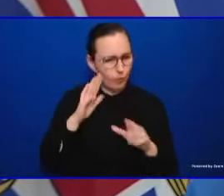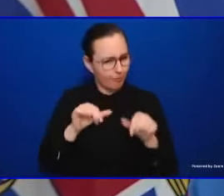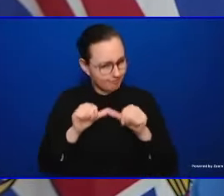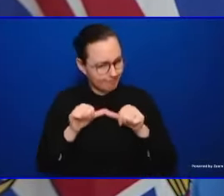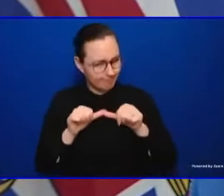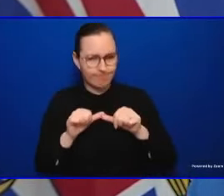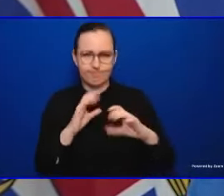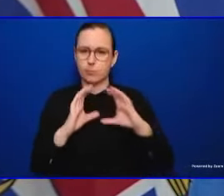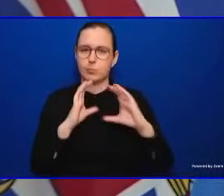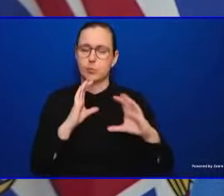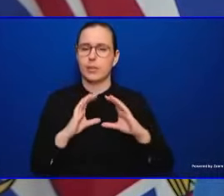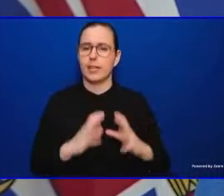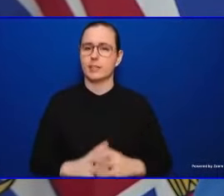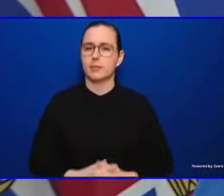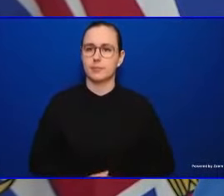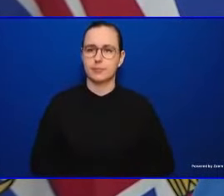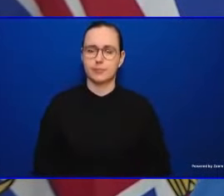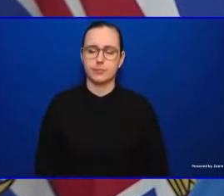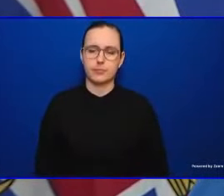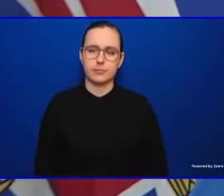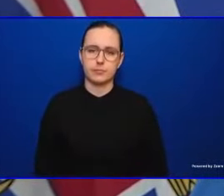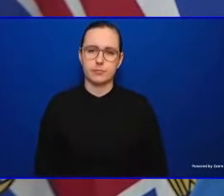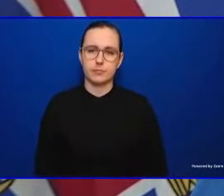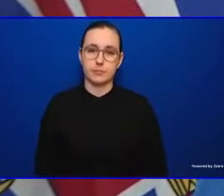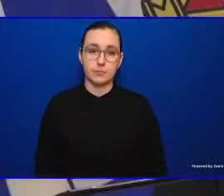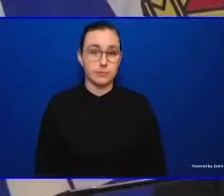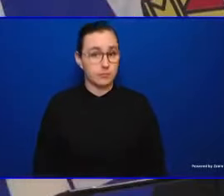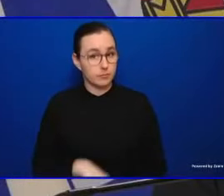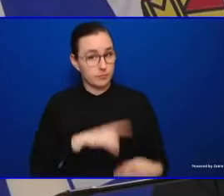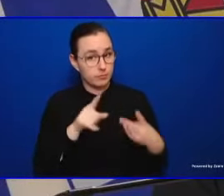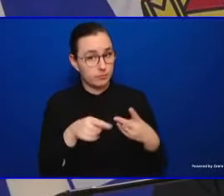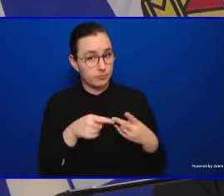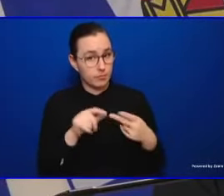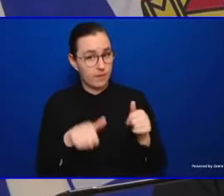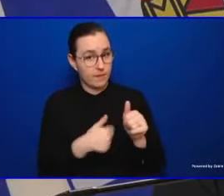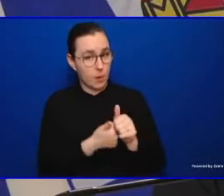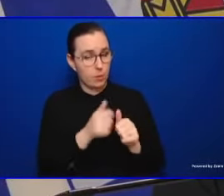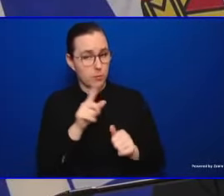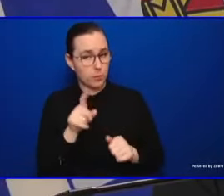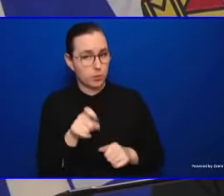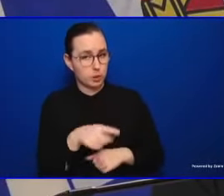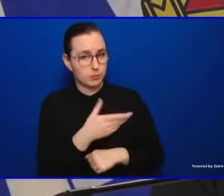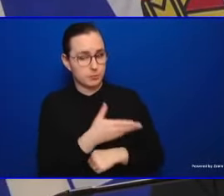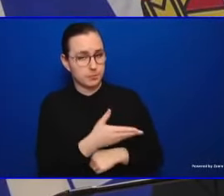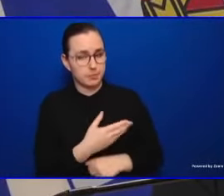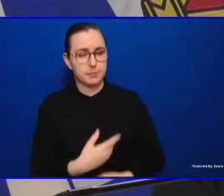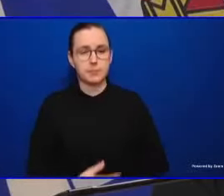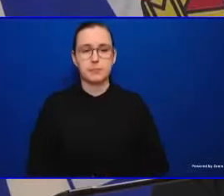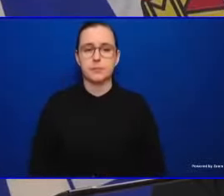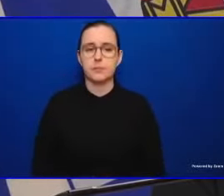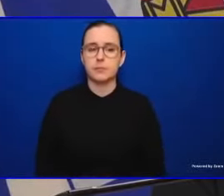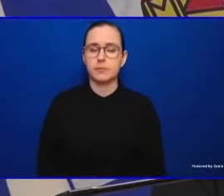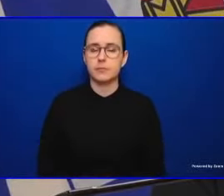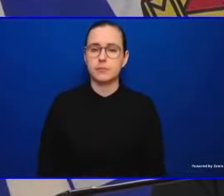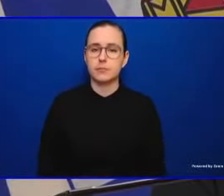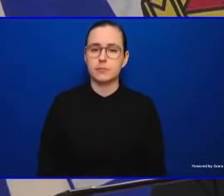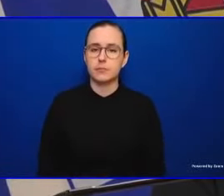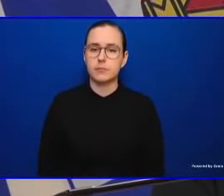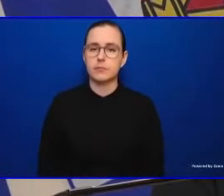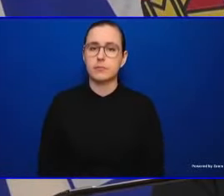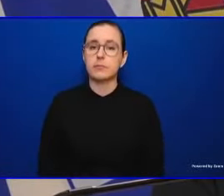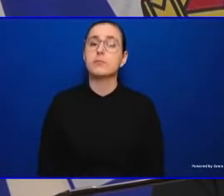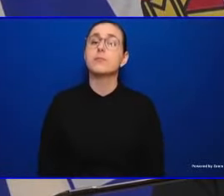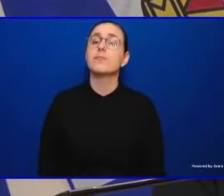Richard, do you have a follow-up? Dr. Henry, with the announcement today around the COVID safety plans, how quickly do they come into